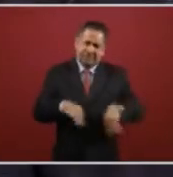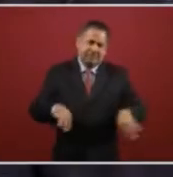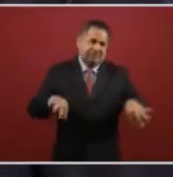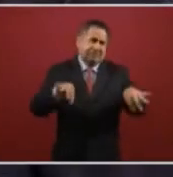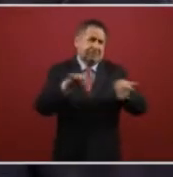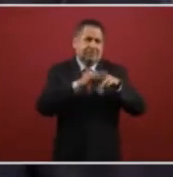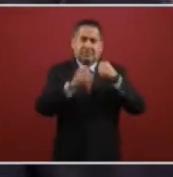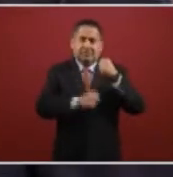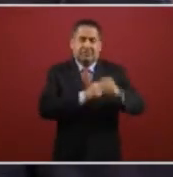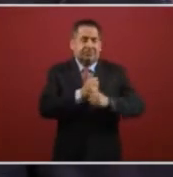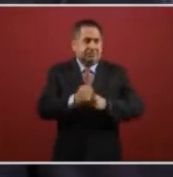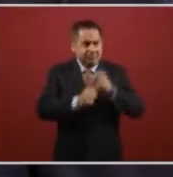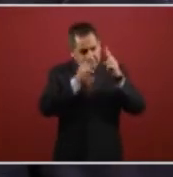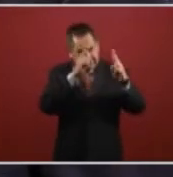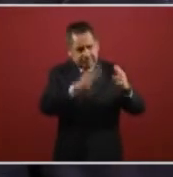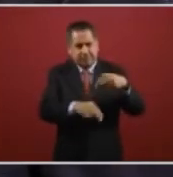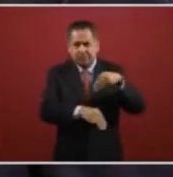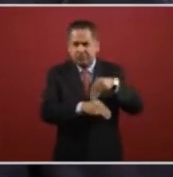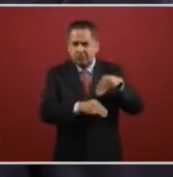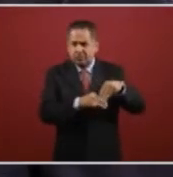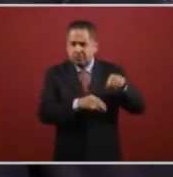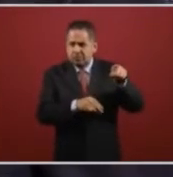that's very important.